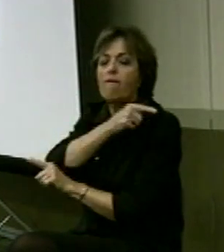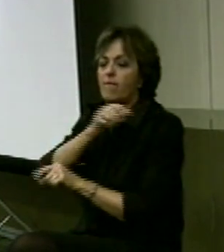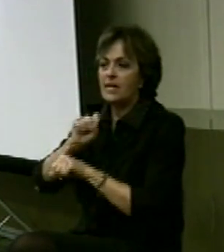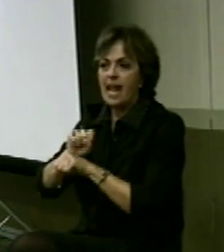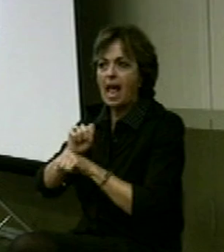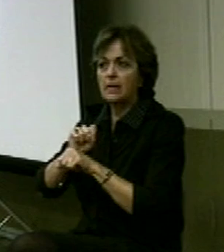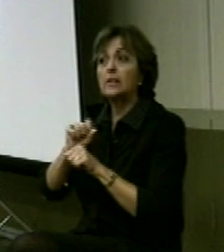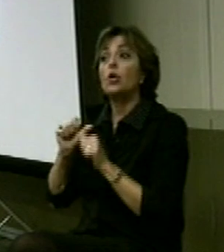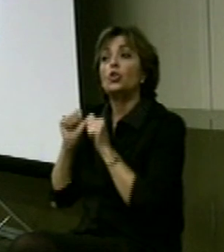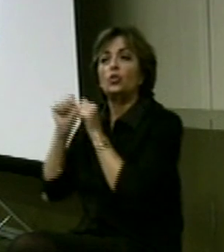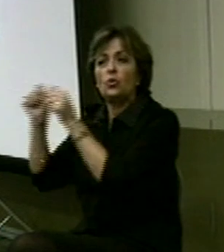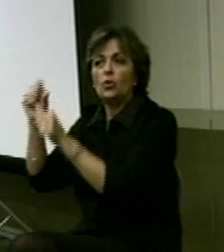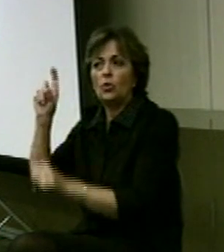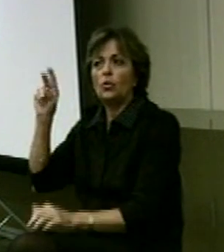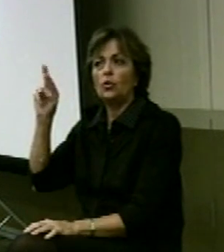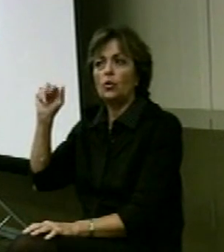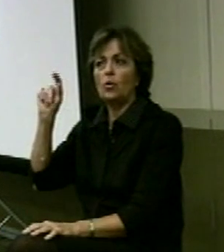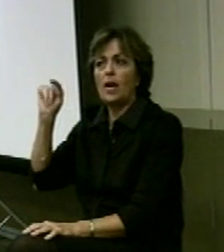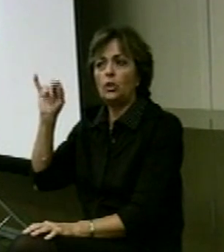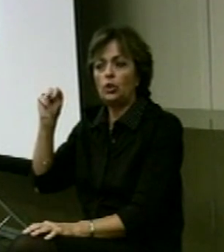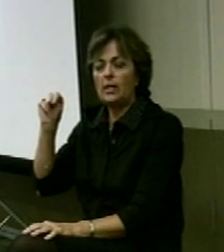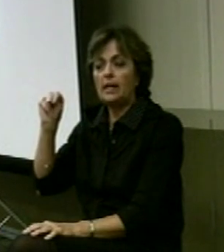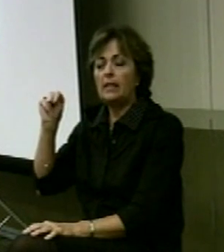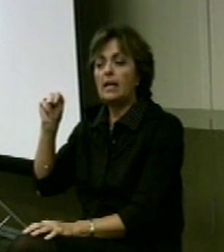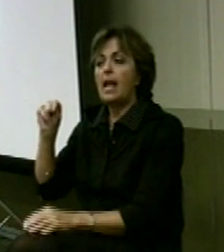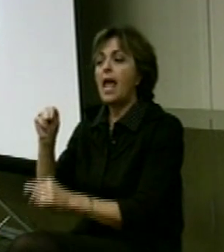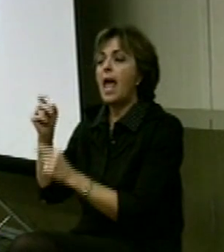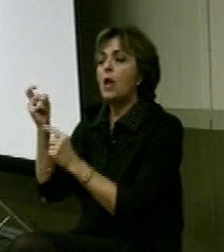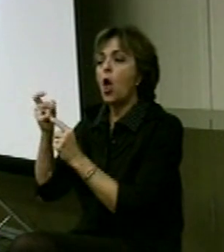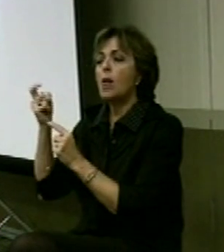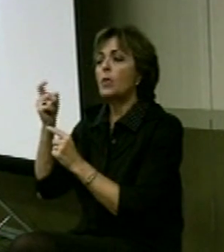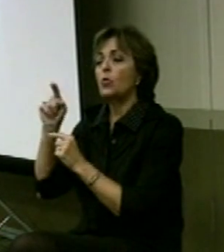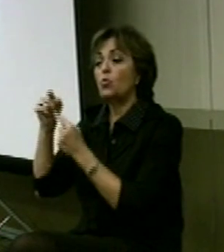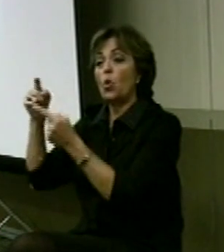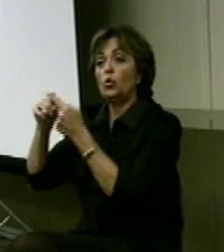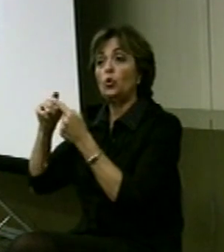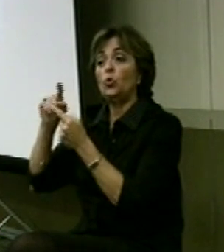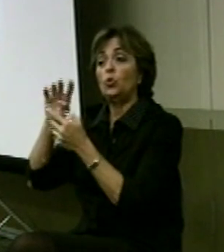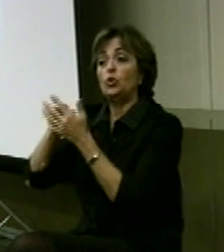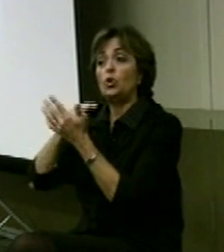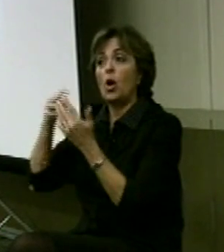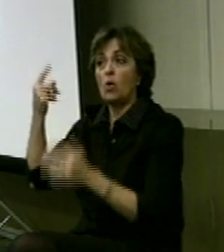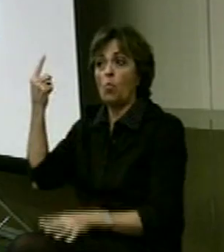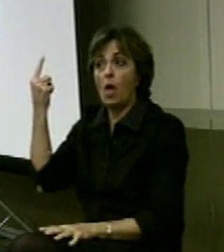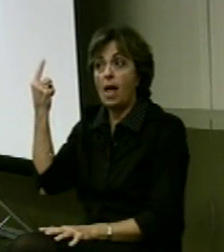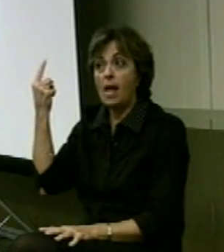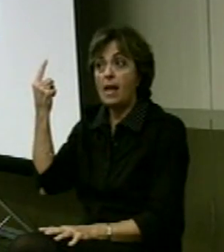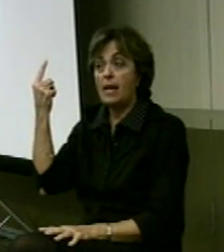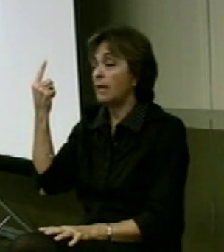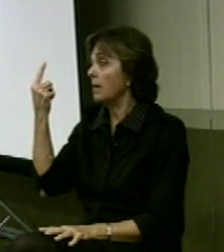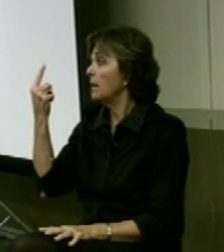duration. And automatically, if you go to chart 1,